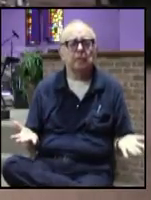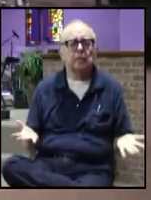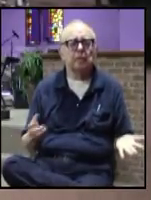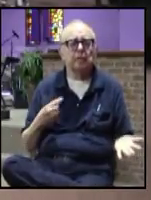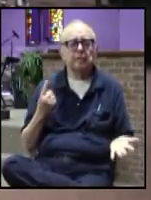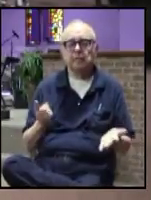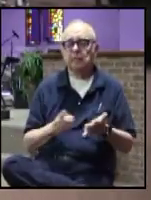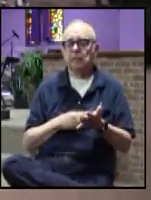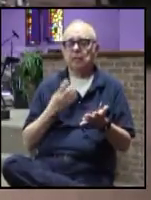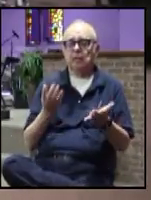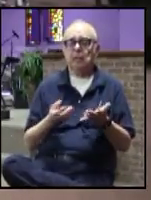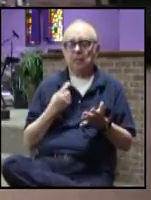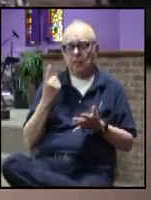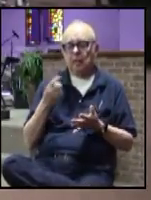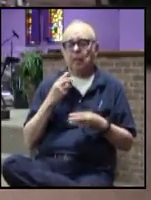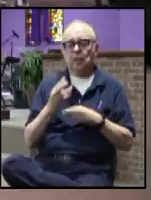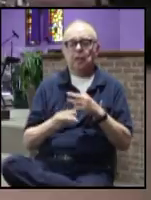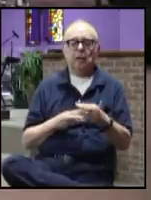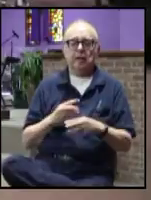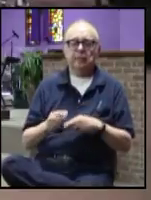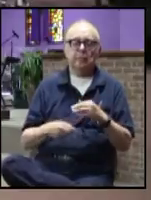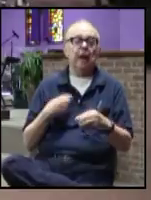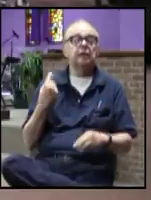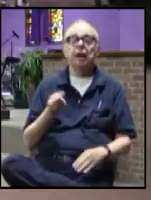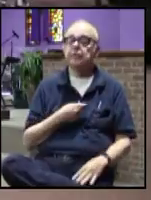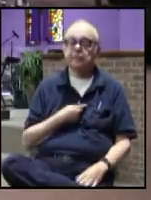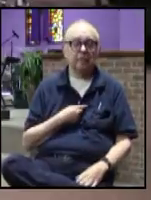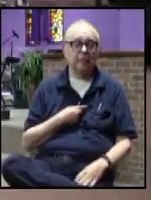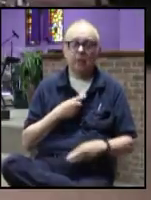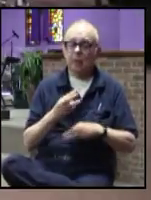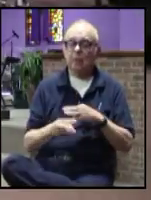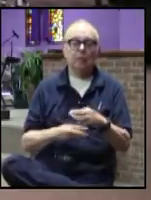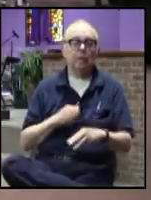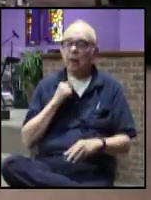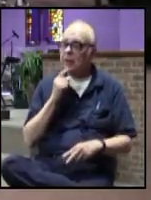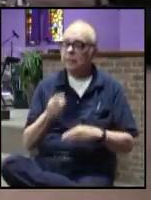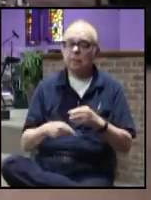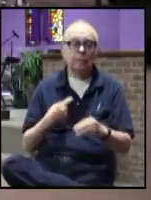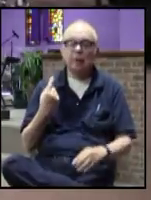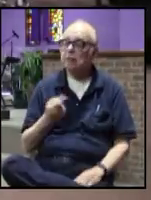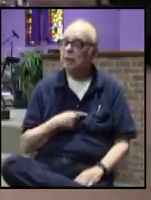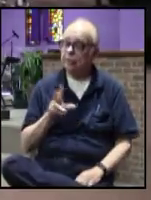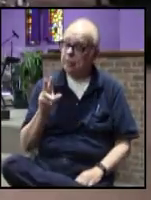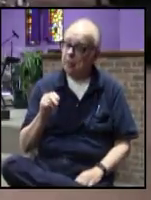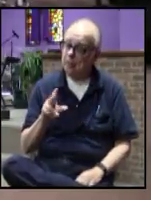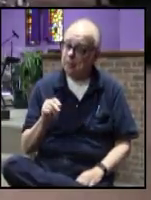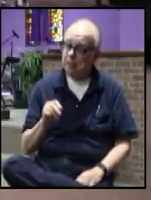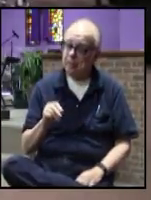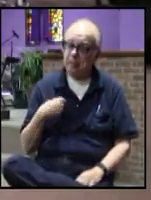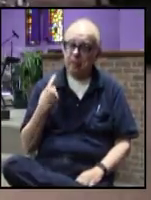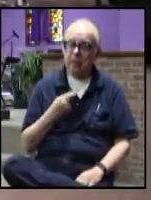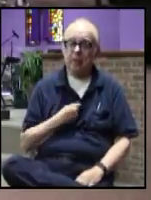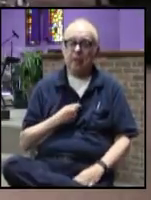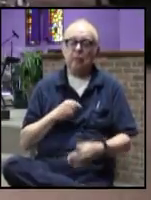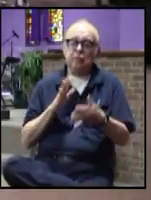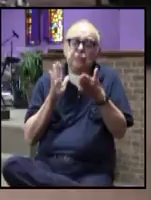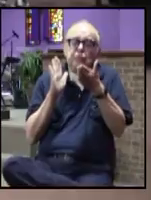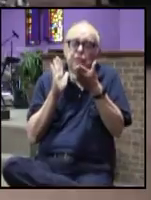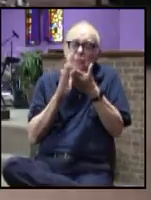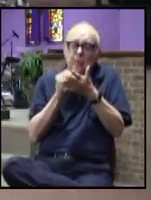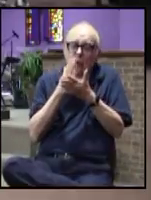We sometimes want to think that the world revolves around us, and the world doesn't revolve around us. We're just a